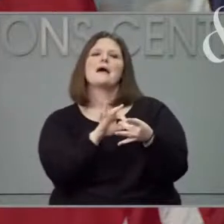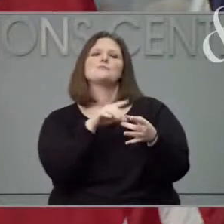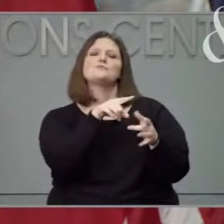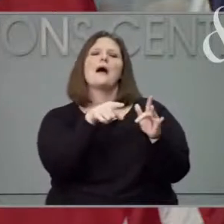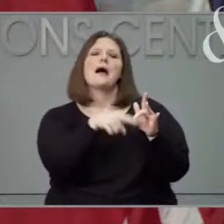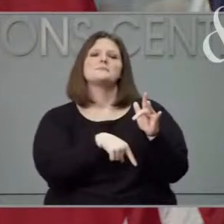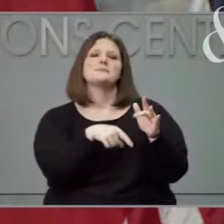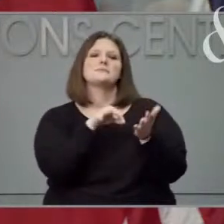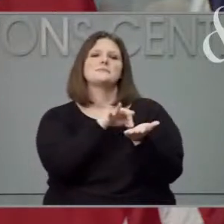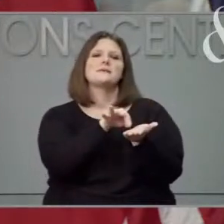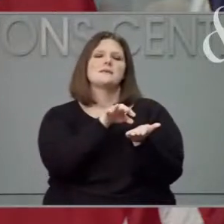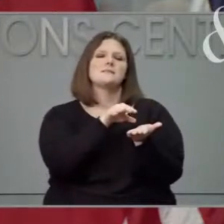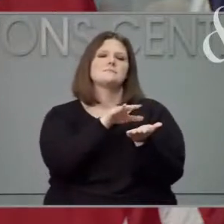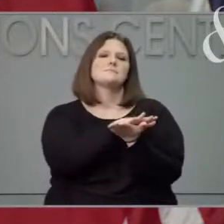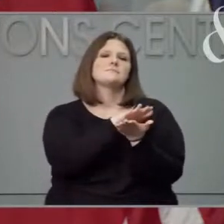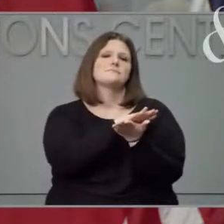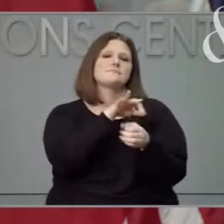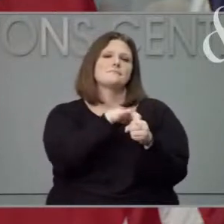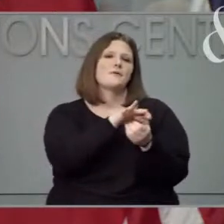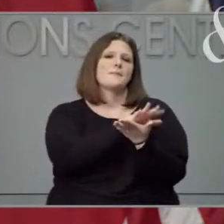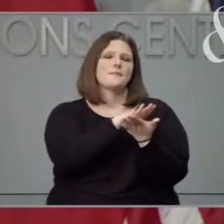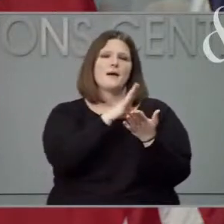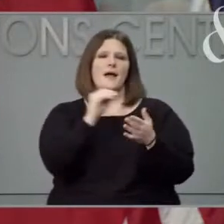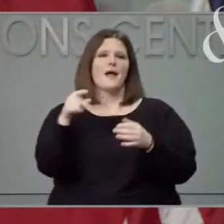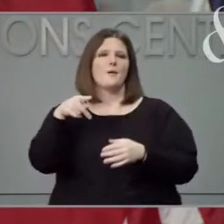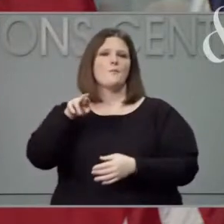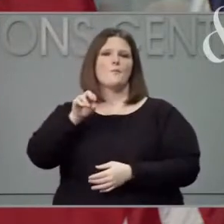and provisionals.